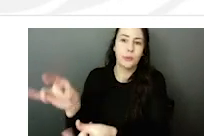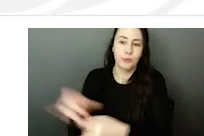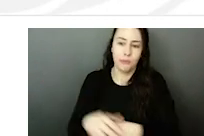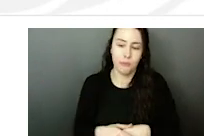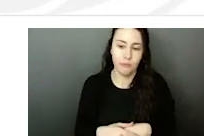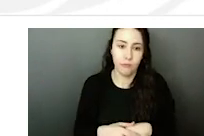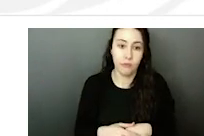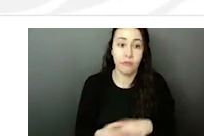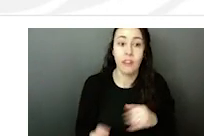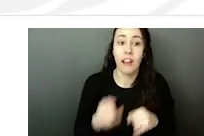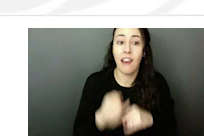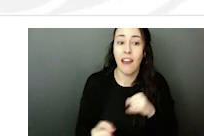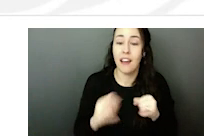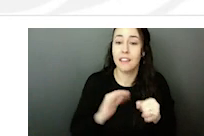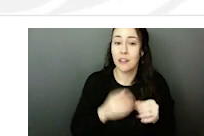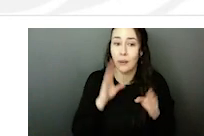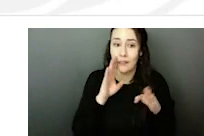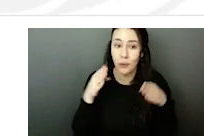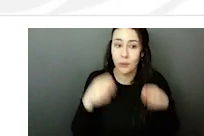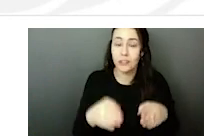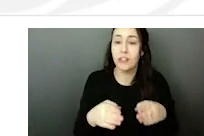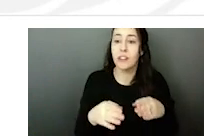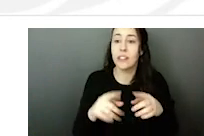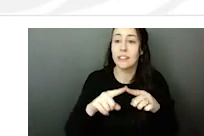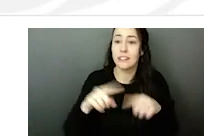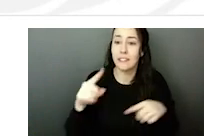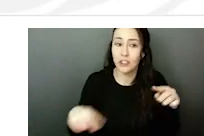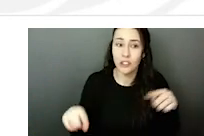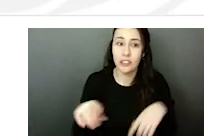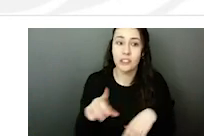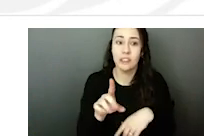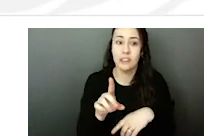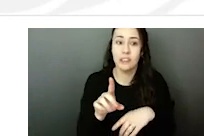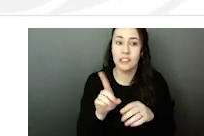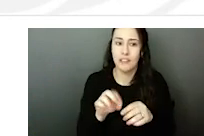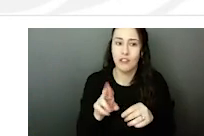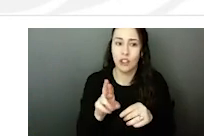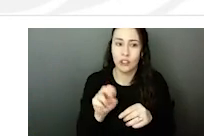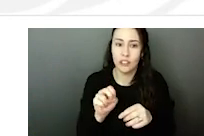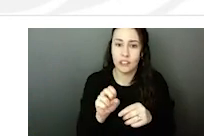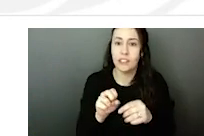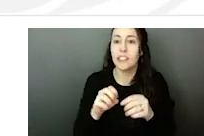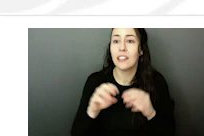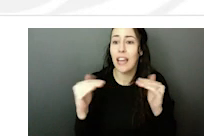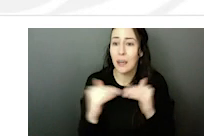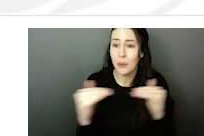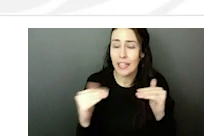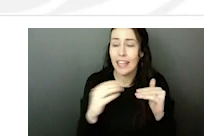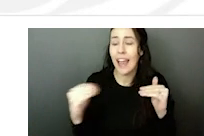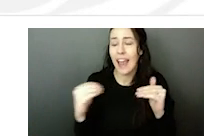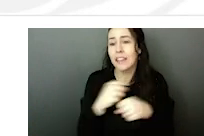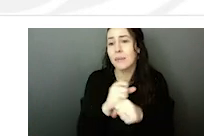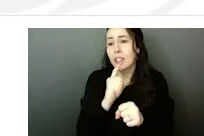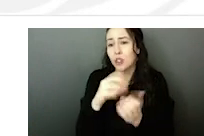on diversity, equity, inclusion, and accessibility, which simplified is centering students' needs, right? We